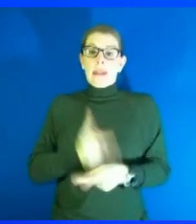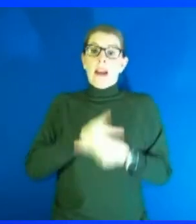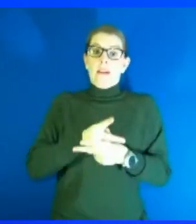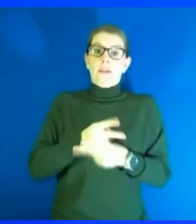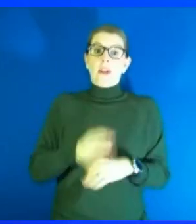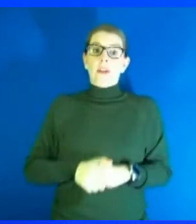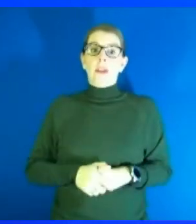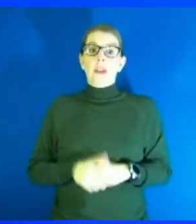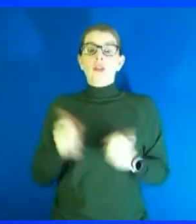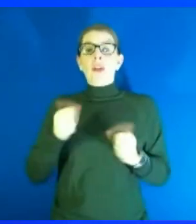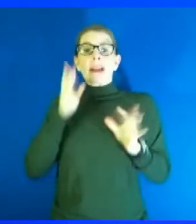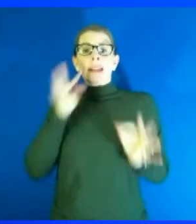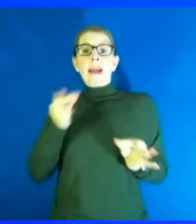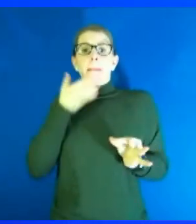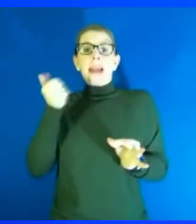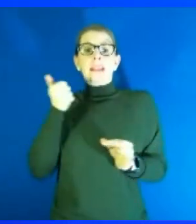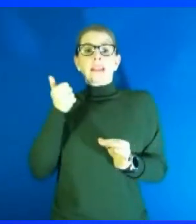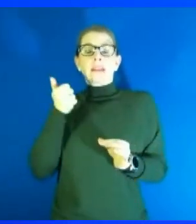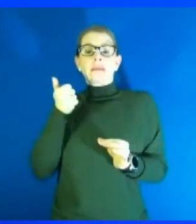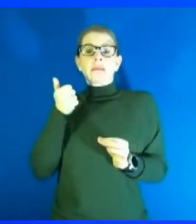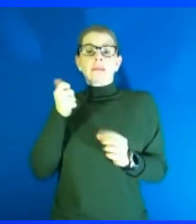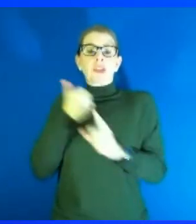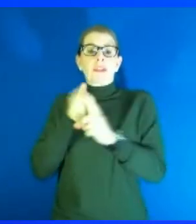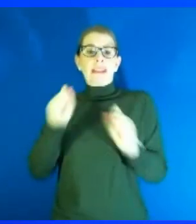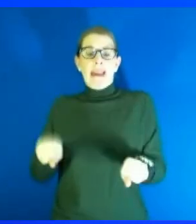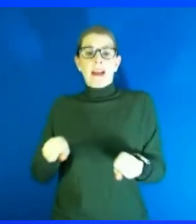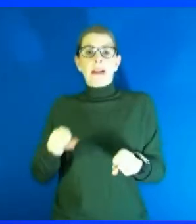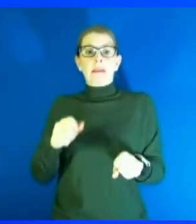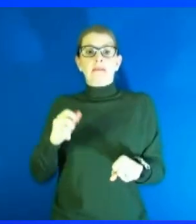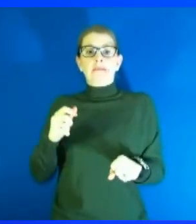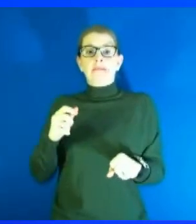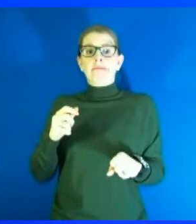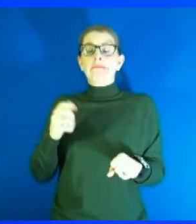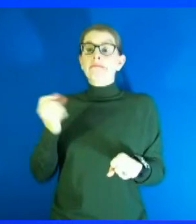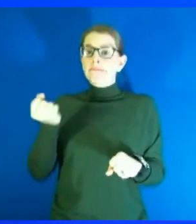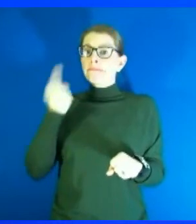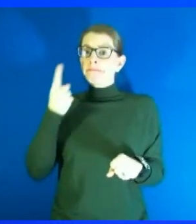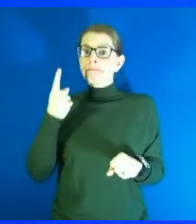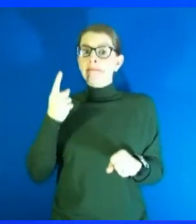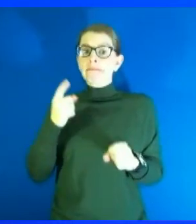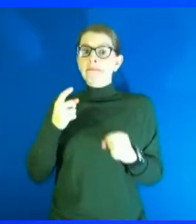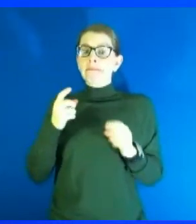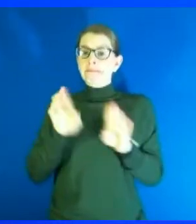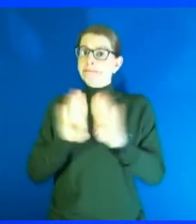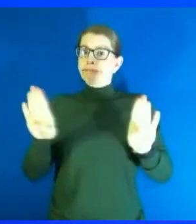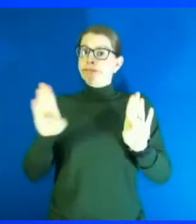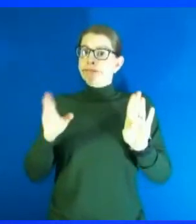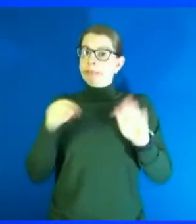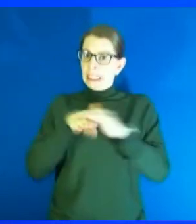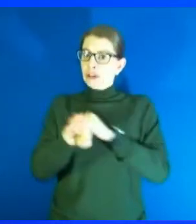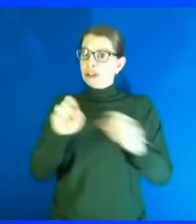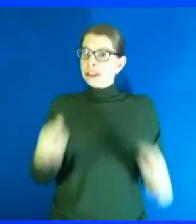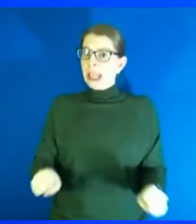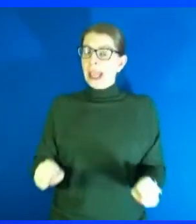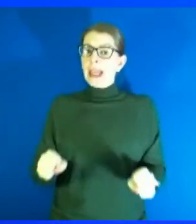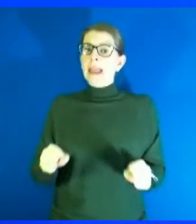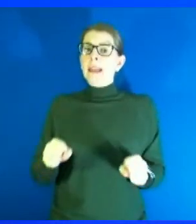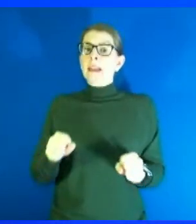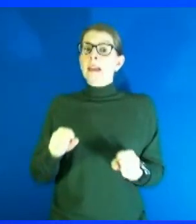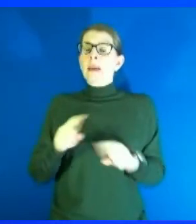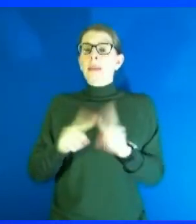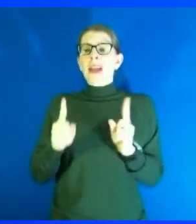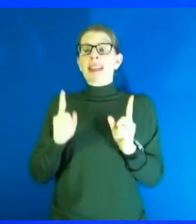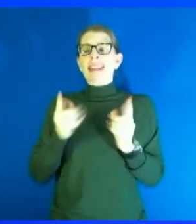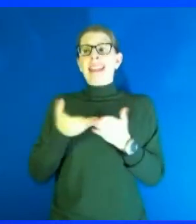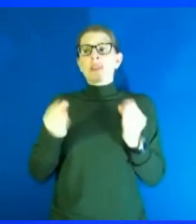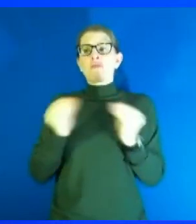can. Clearly we're always open. Our doors are open to you. We want to take care of you. But, things are just a little more complicated now. And so you might have